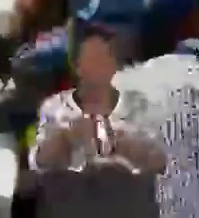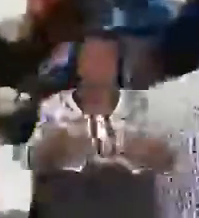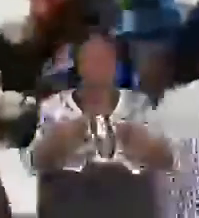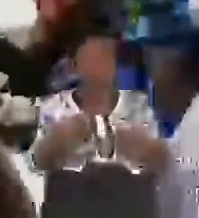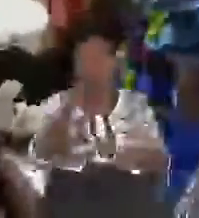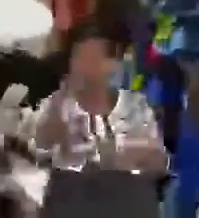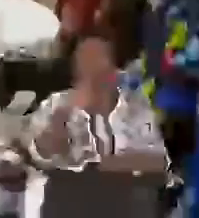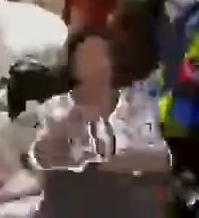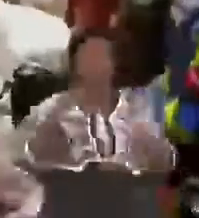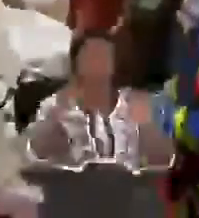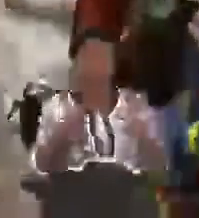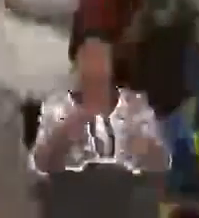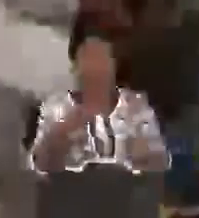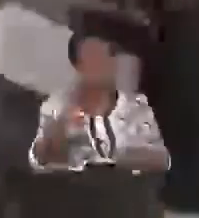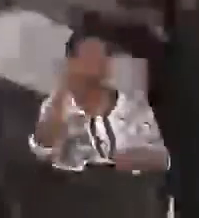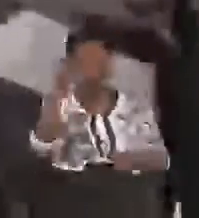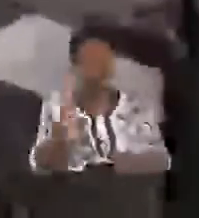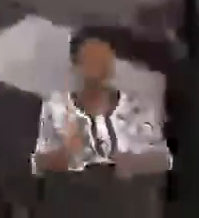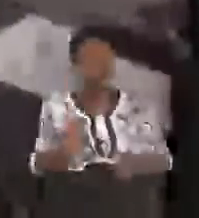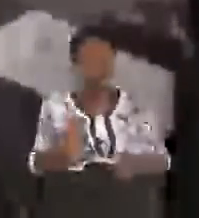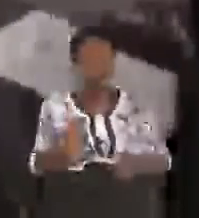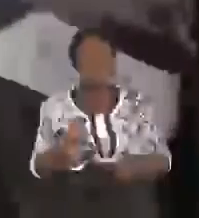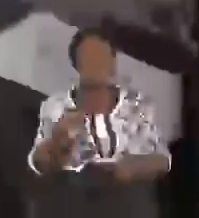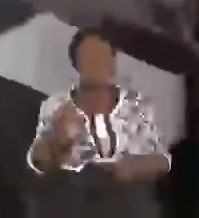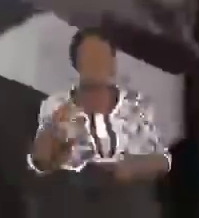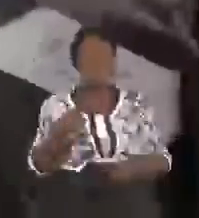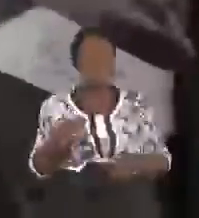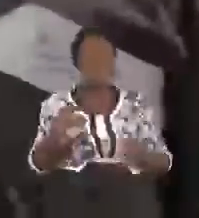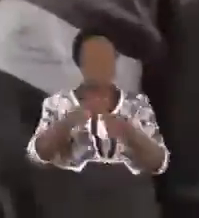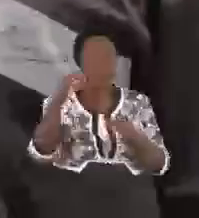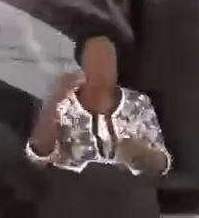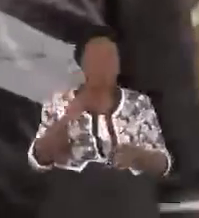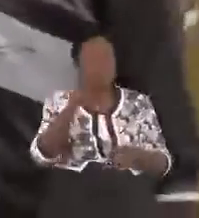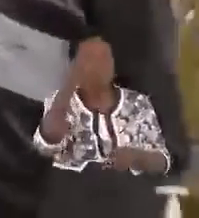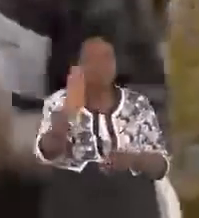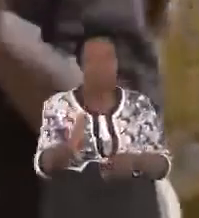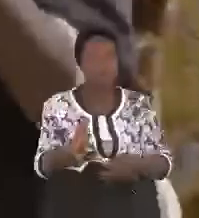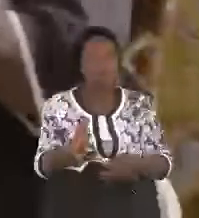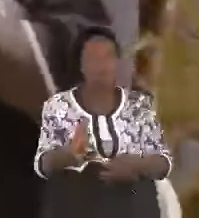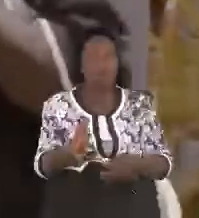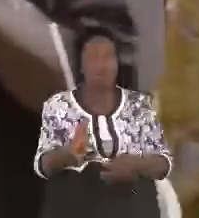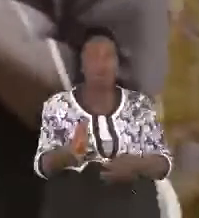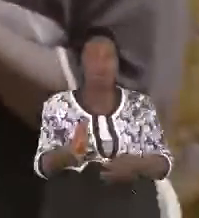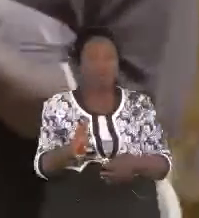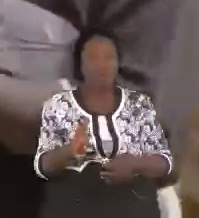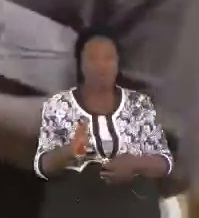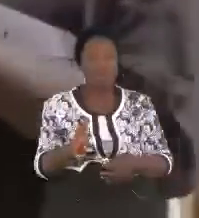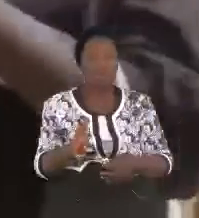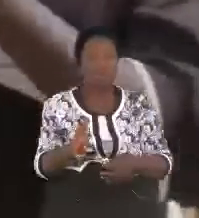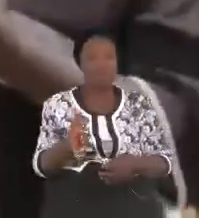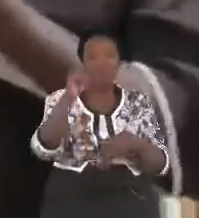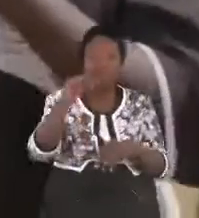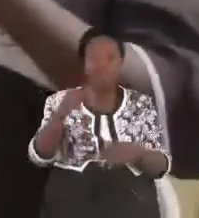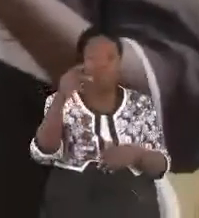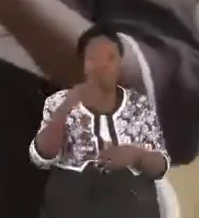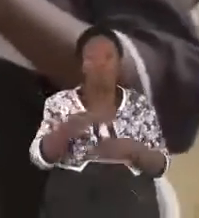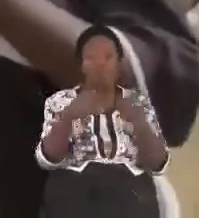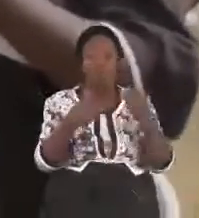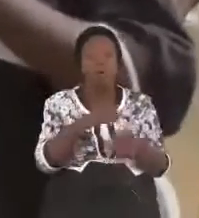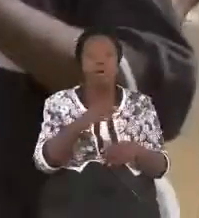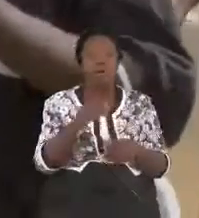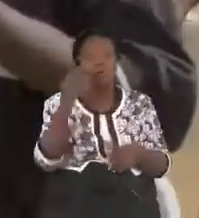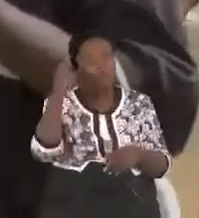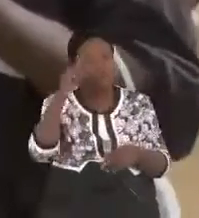god of the spirit of god of everything you need for every part of your life